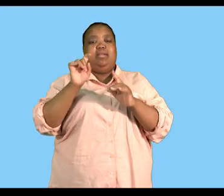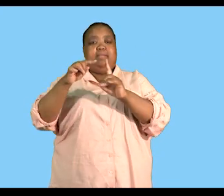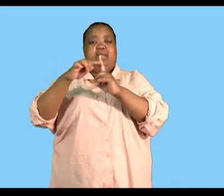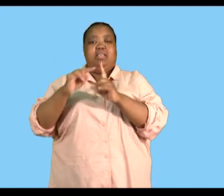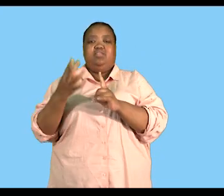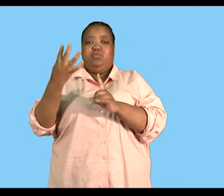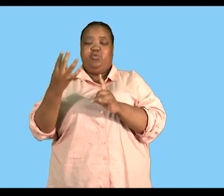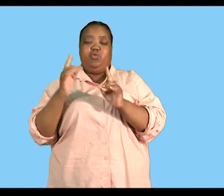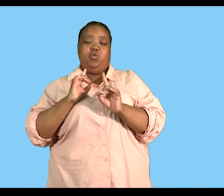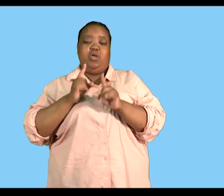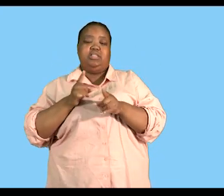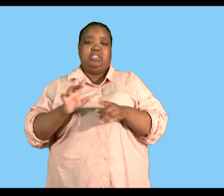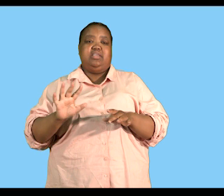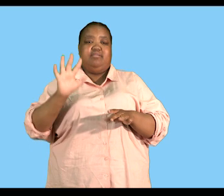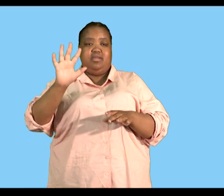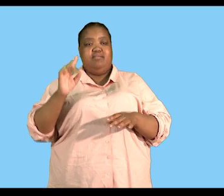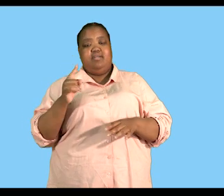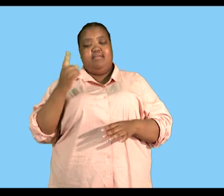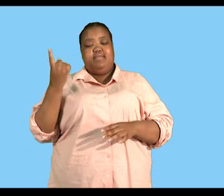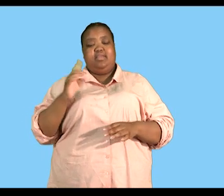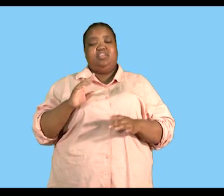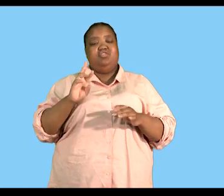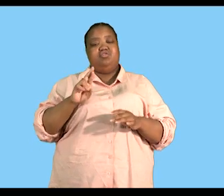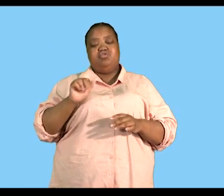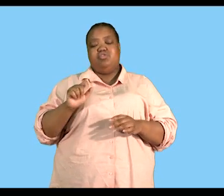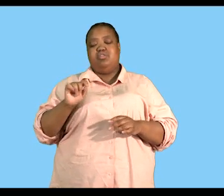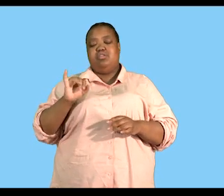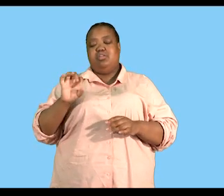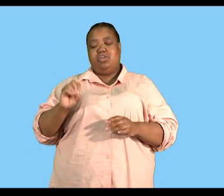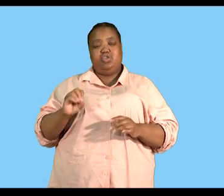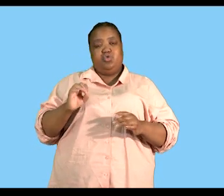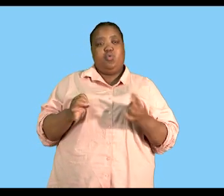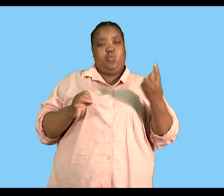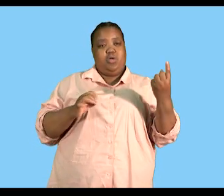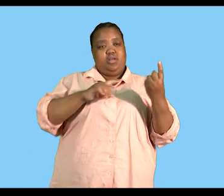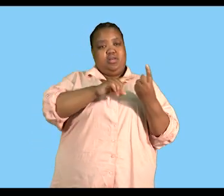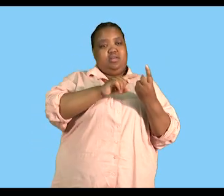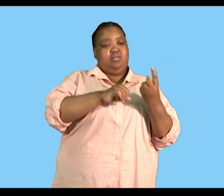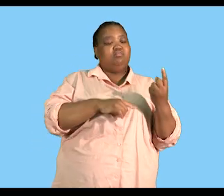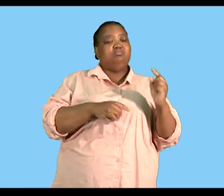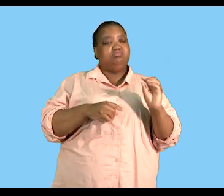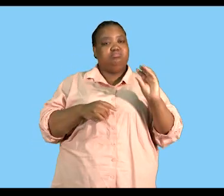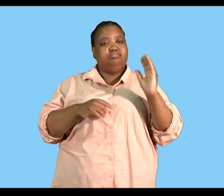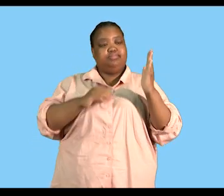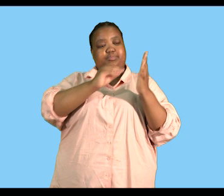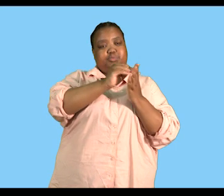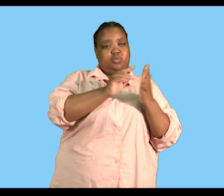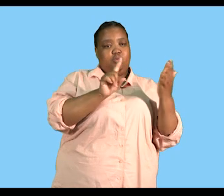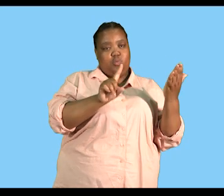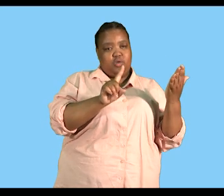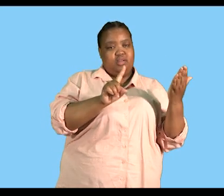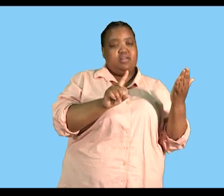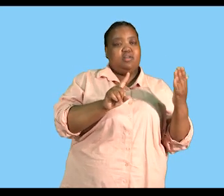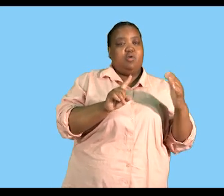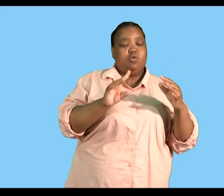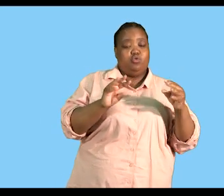Then from there, we are going to take the first ratio, of which is 1. So you're going to have 1 over the total when